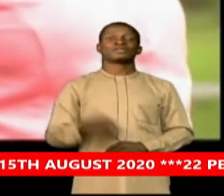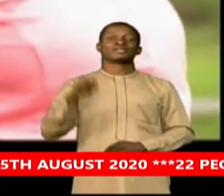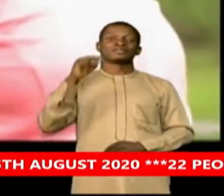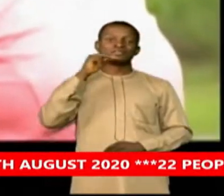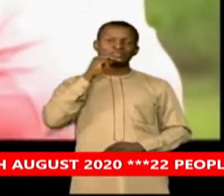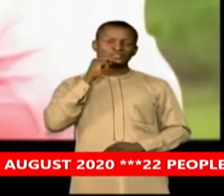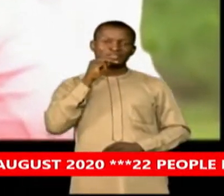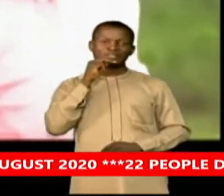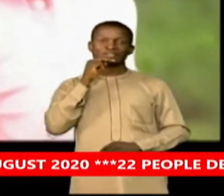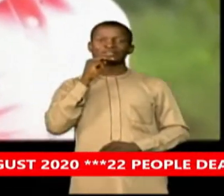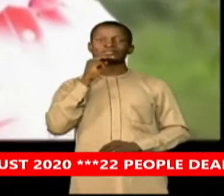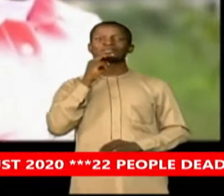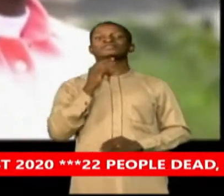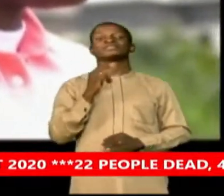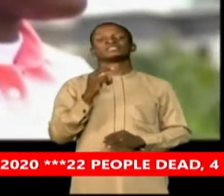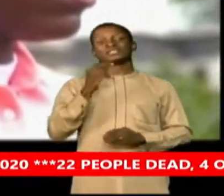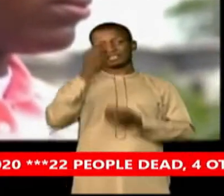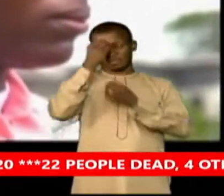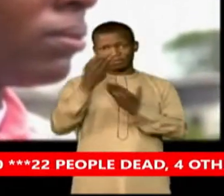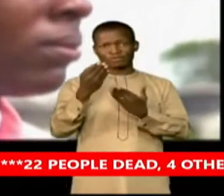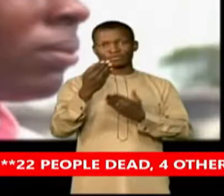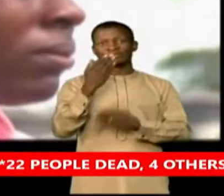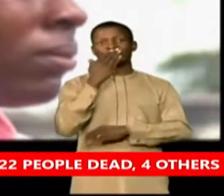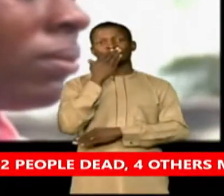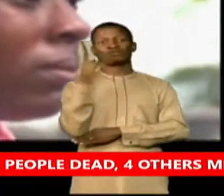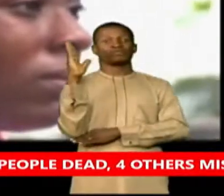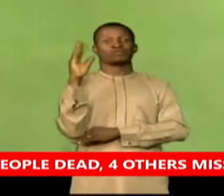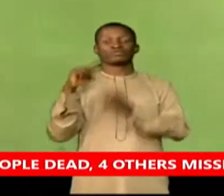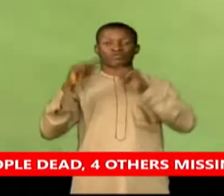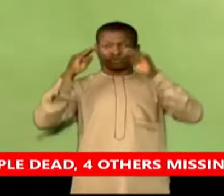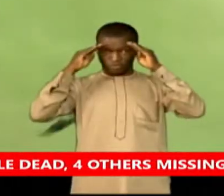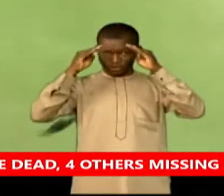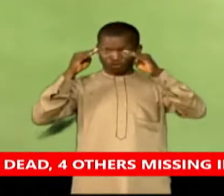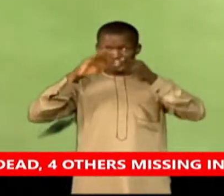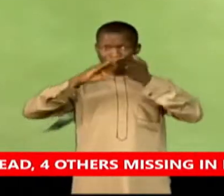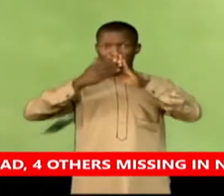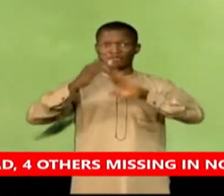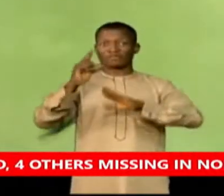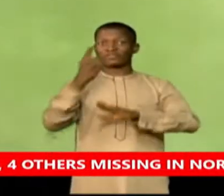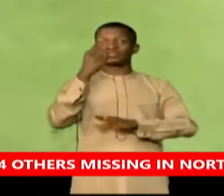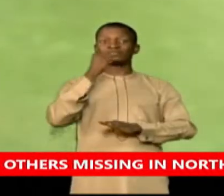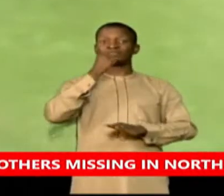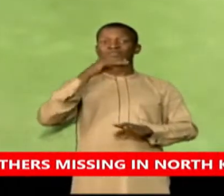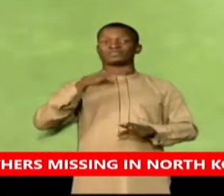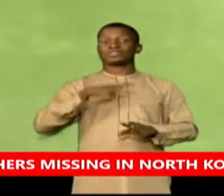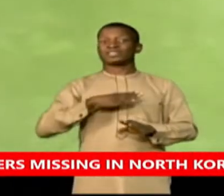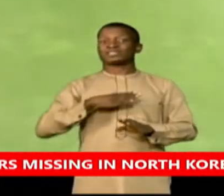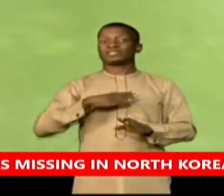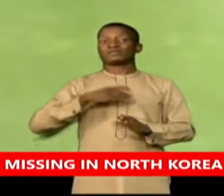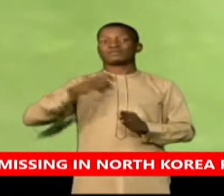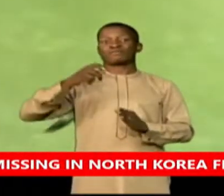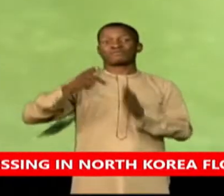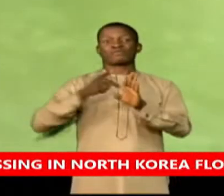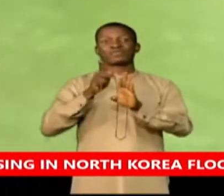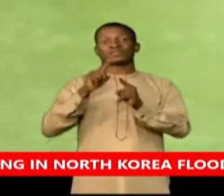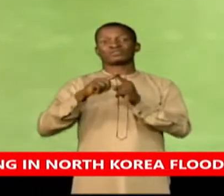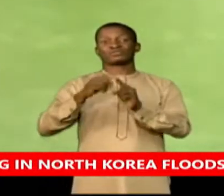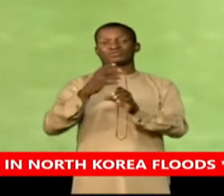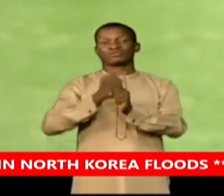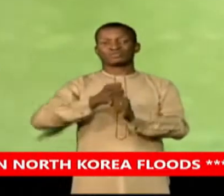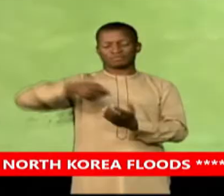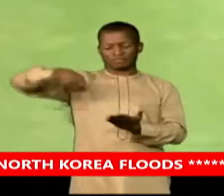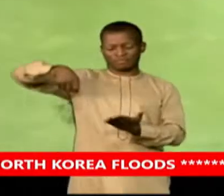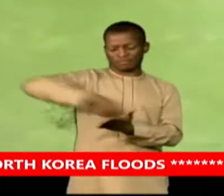Nigeria's Georgia Obo has vowed to remain focused in a bid to become the first lady professional to win a golf major for the country.